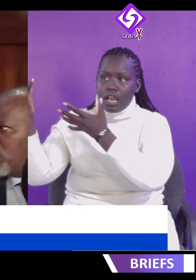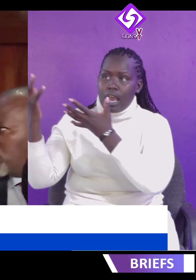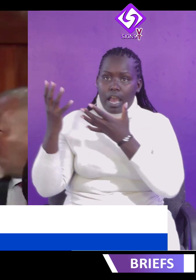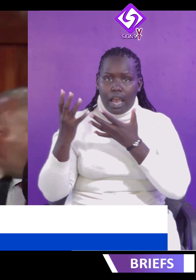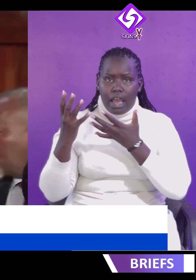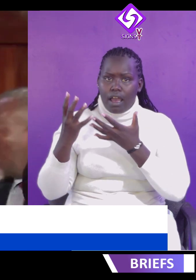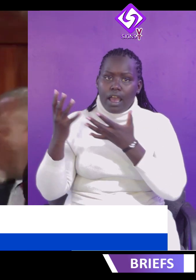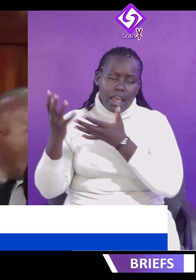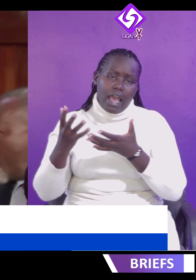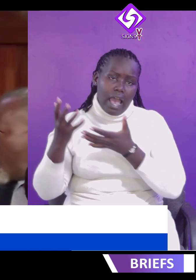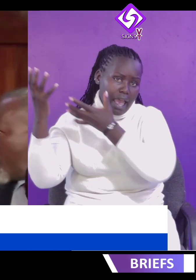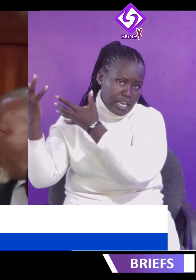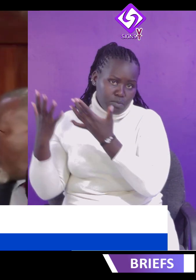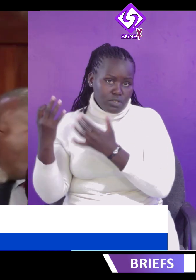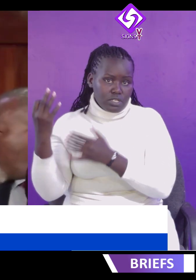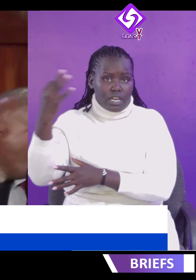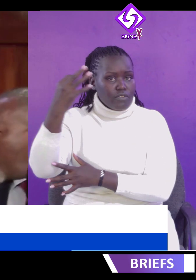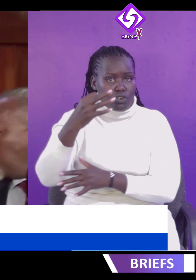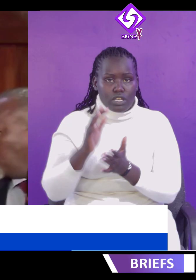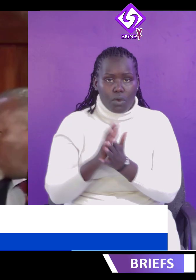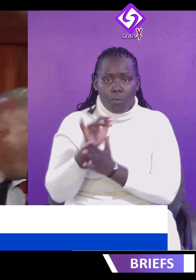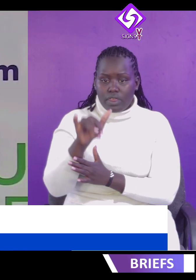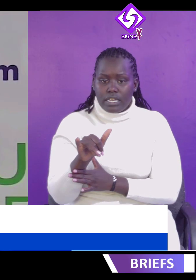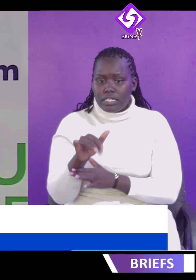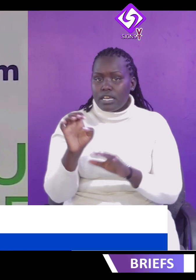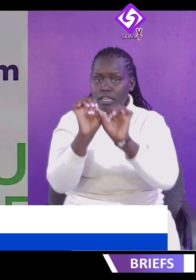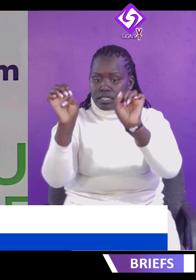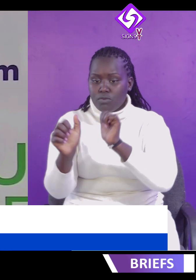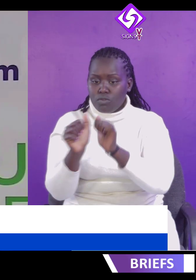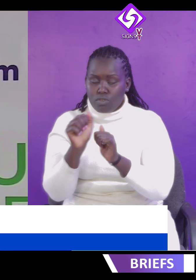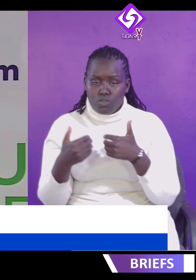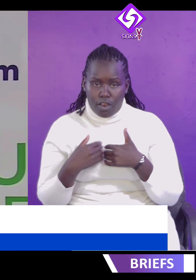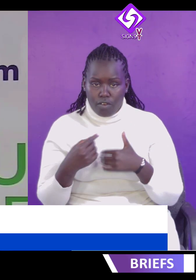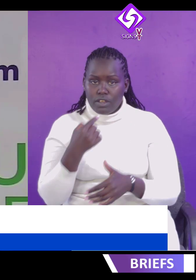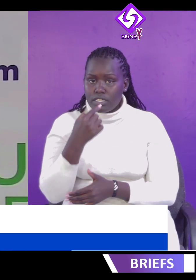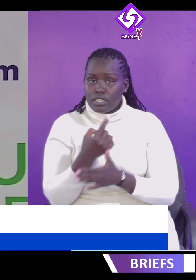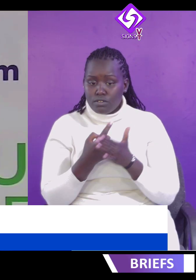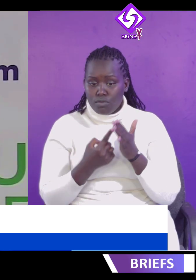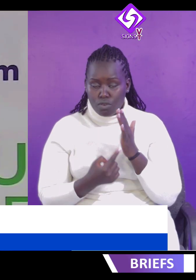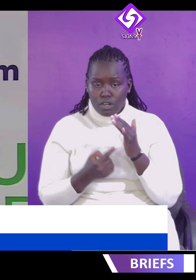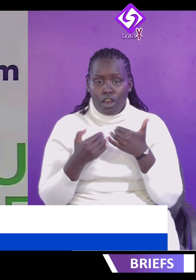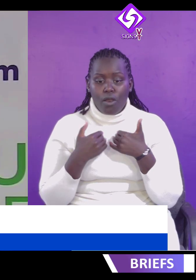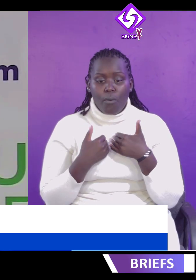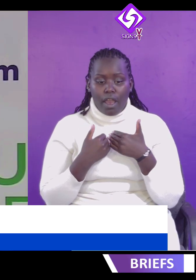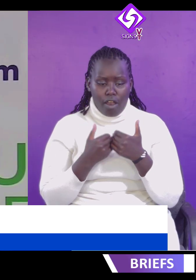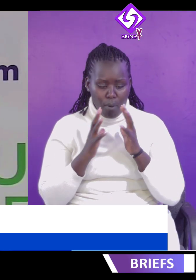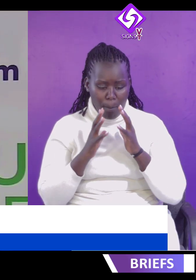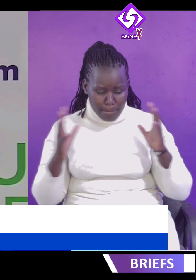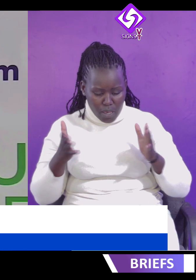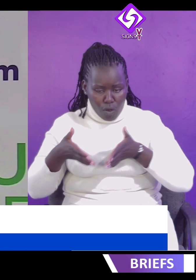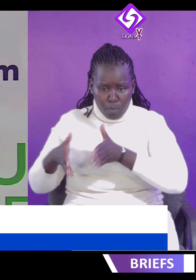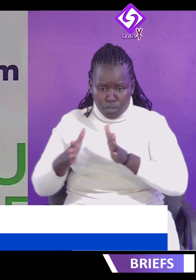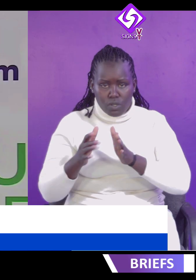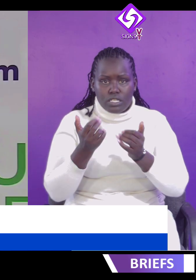with that kind of ecosystem that we have, it simply tells you that we have huge opportunities. All we need to